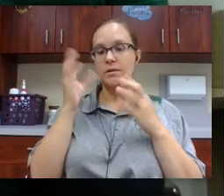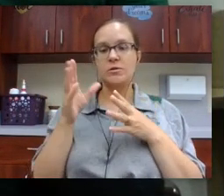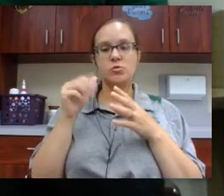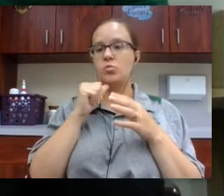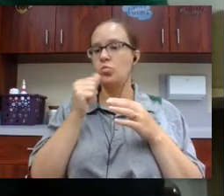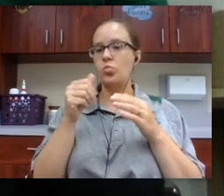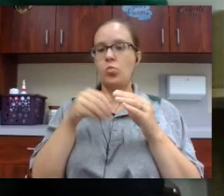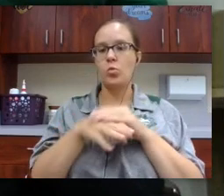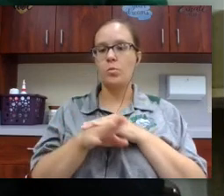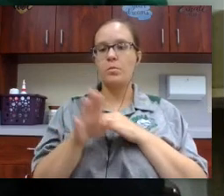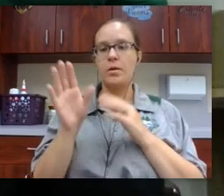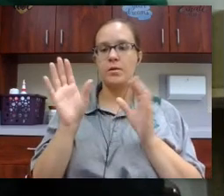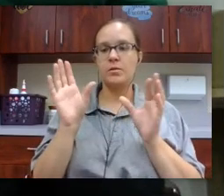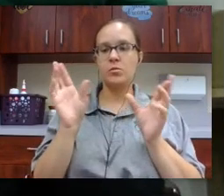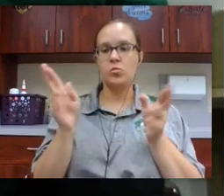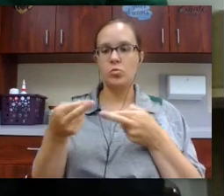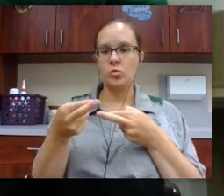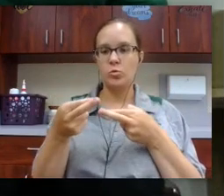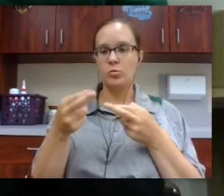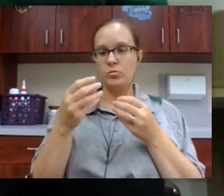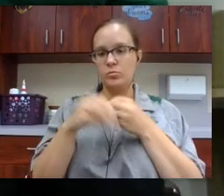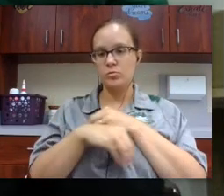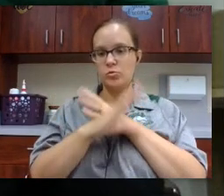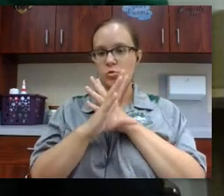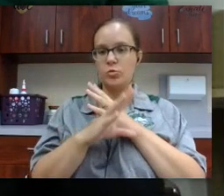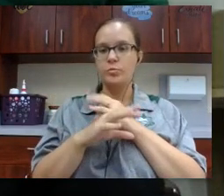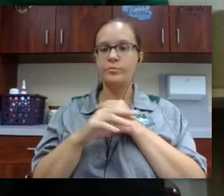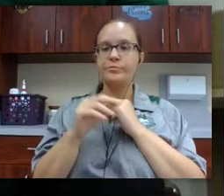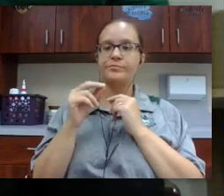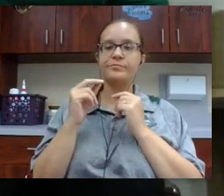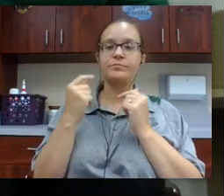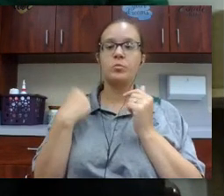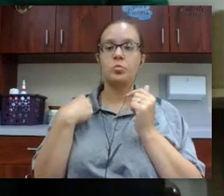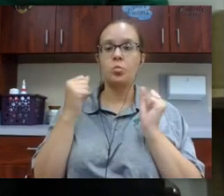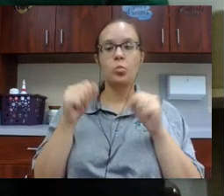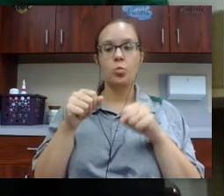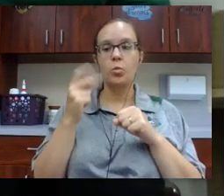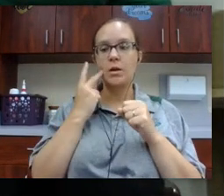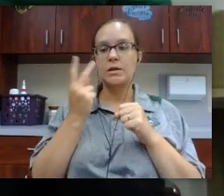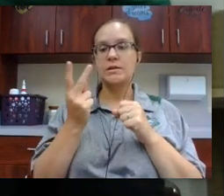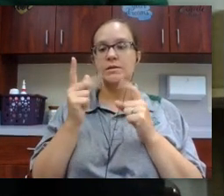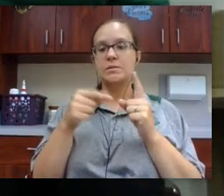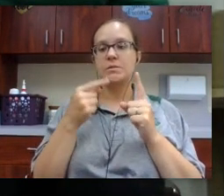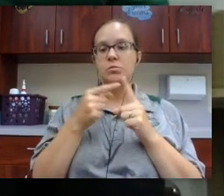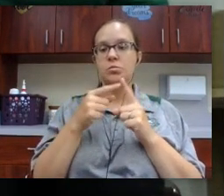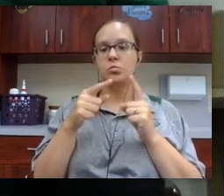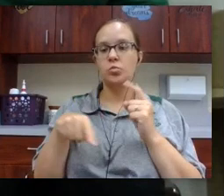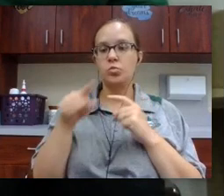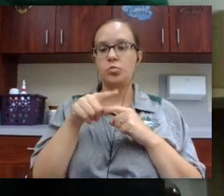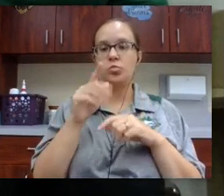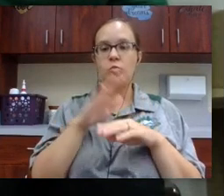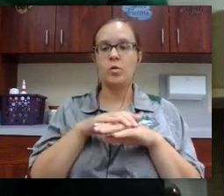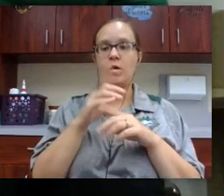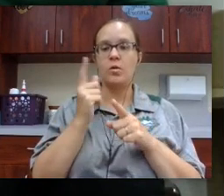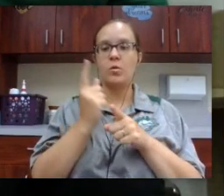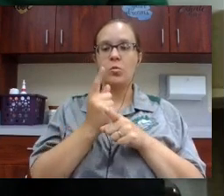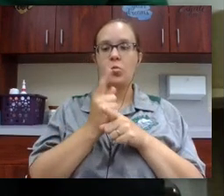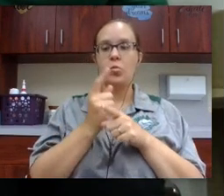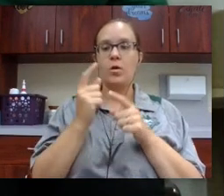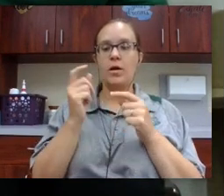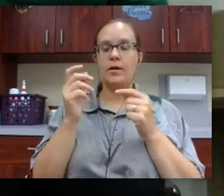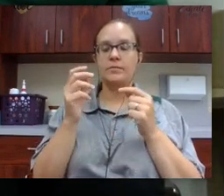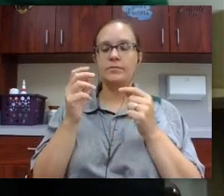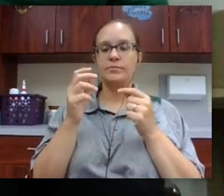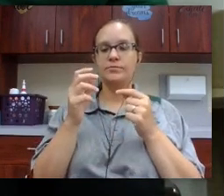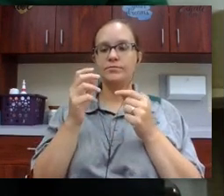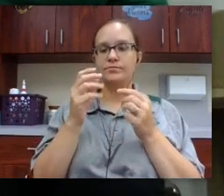not admit you to the classroom. We can see when you are on the appropriate devices.